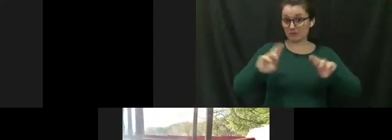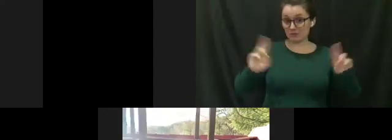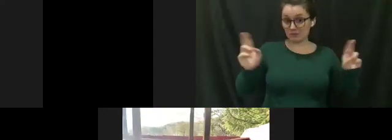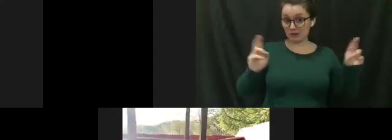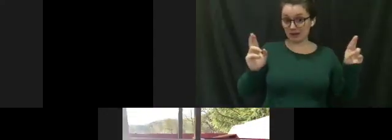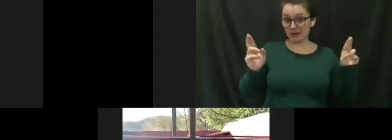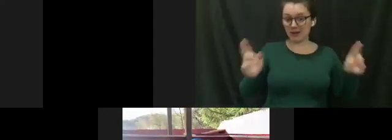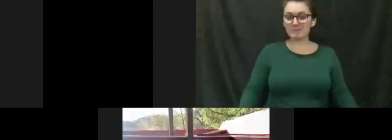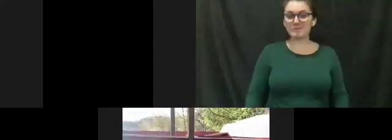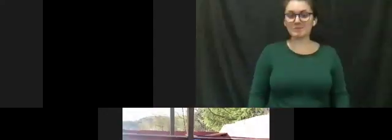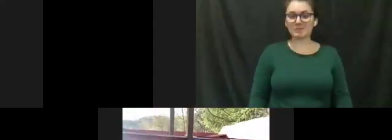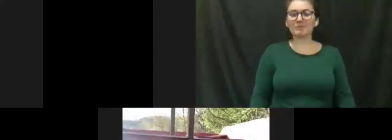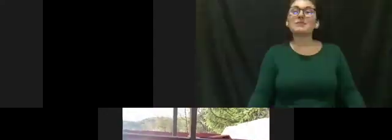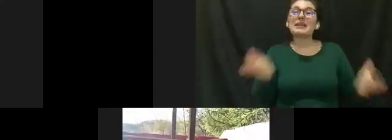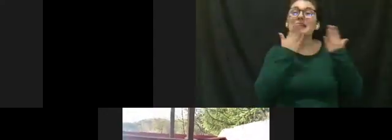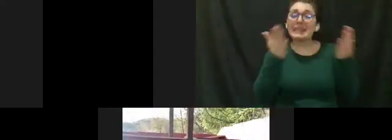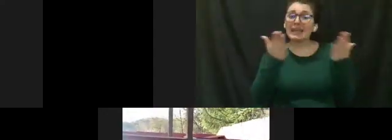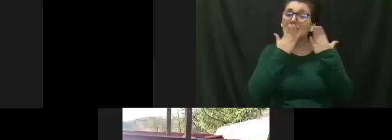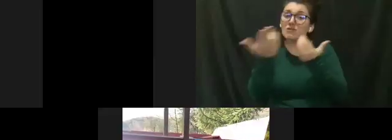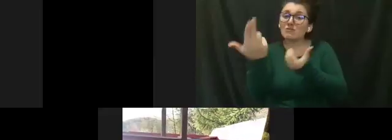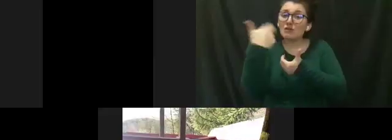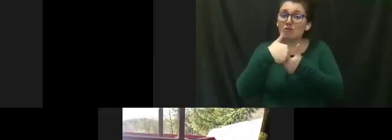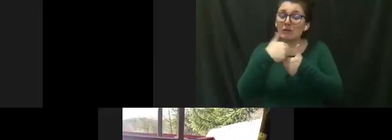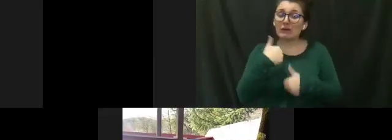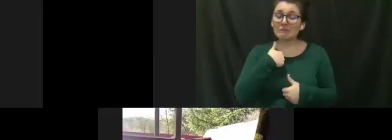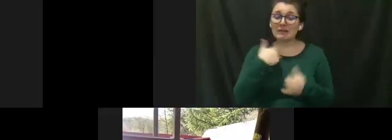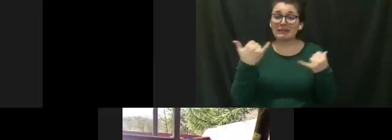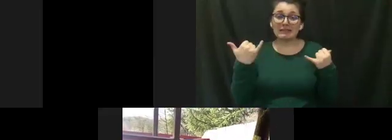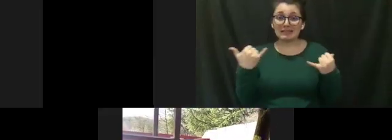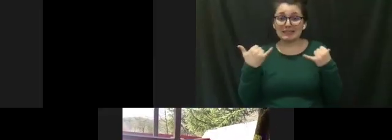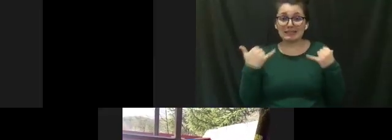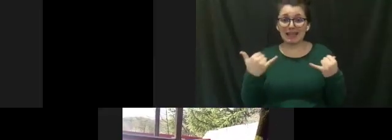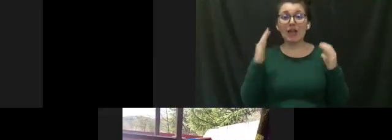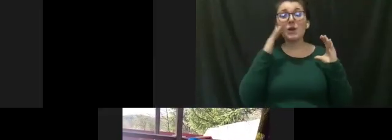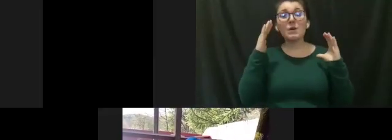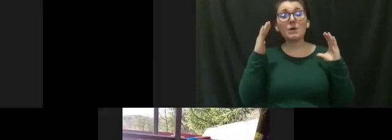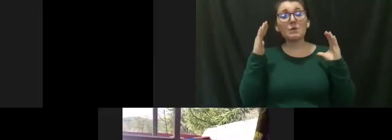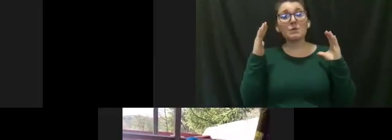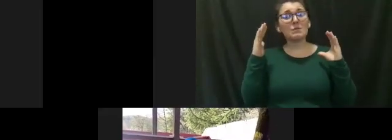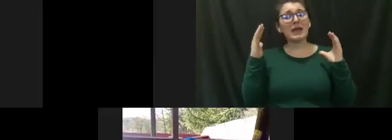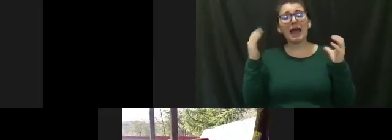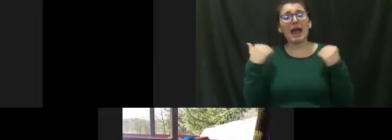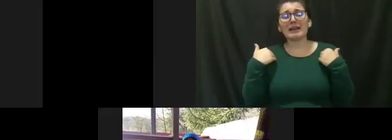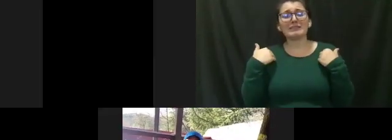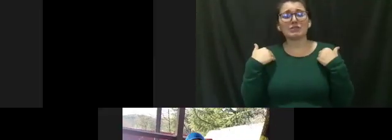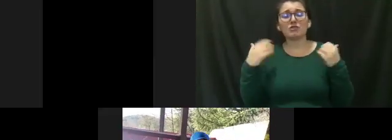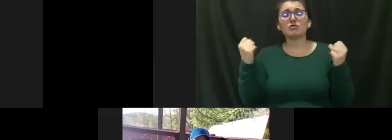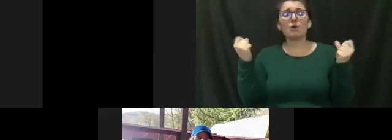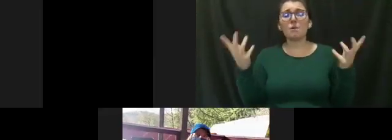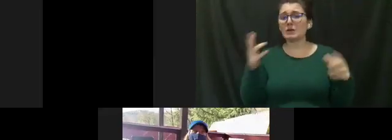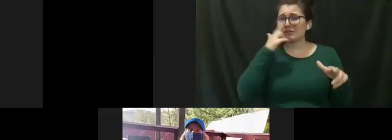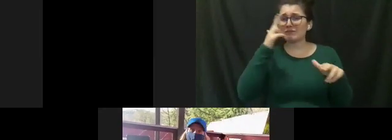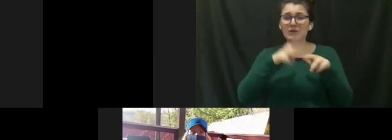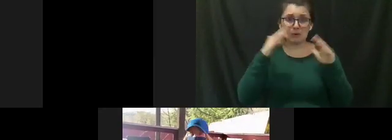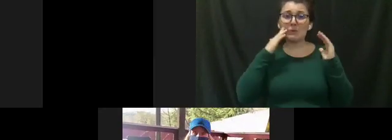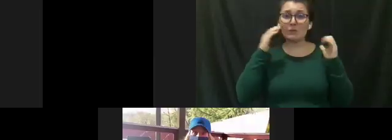right, so thank you for joining me at Wildlife Safari today. We had such fun, and I'm excited for you to see